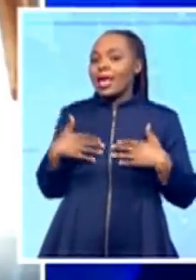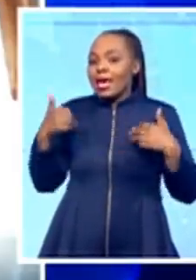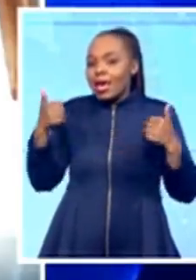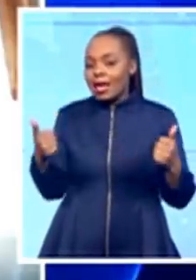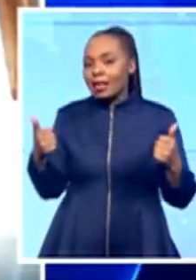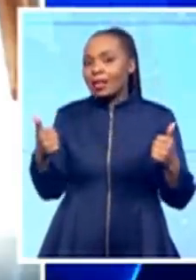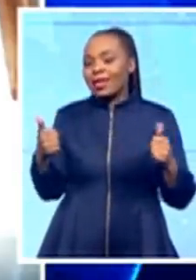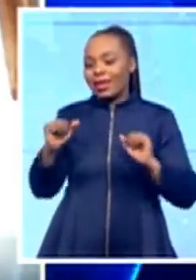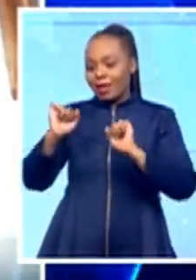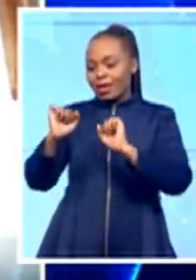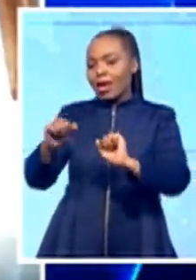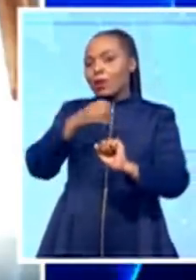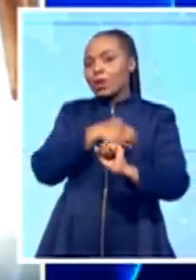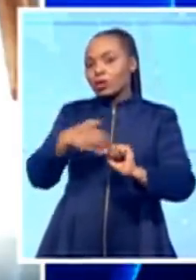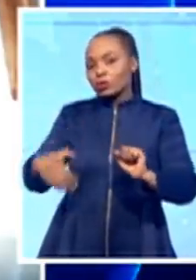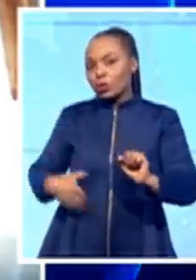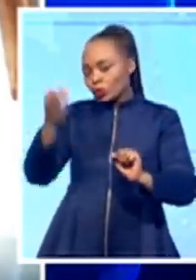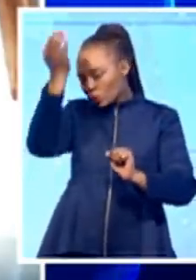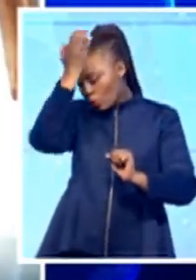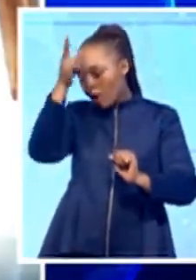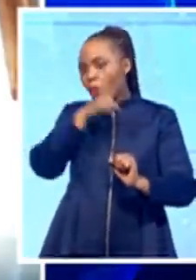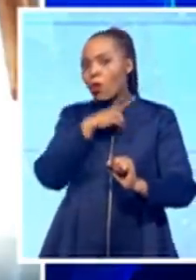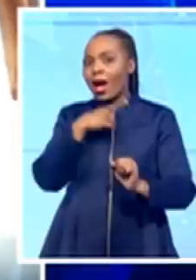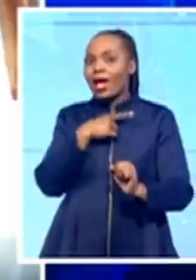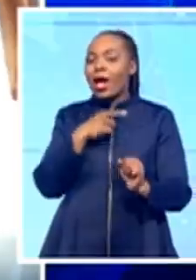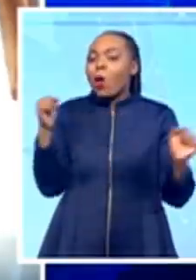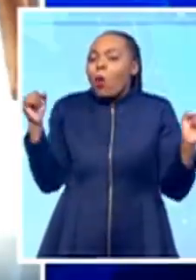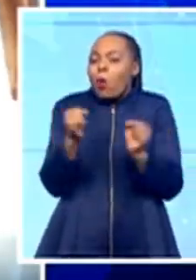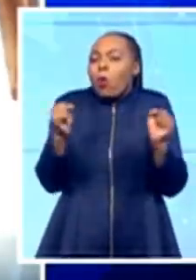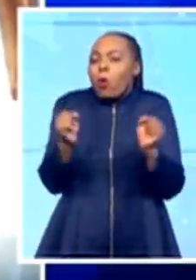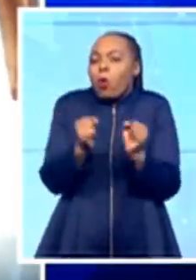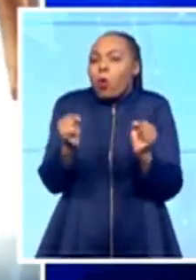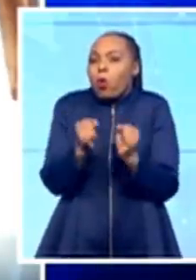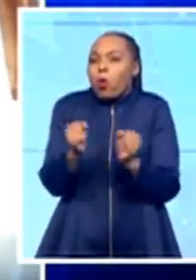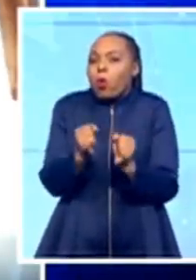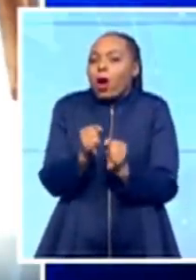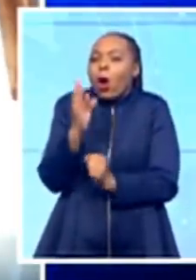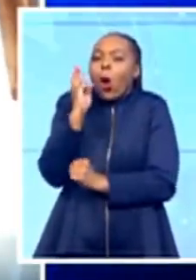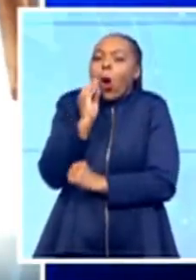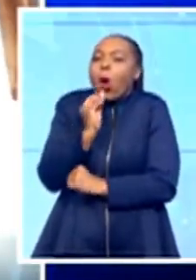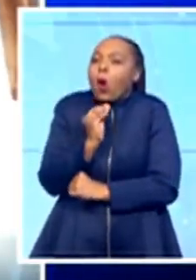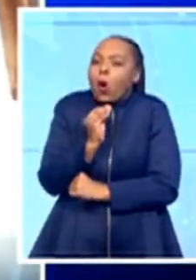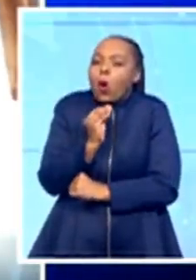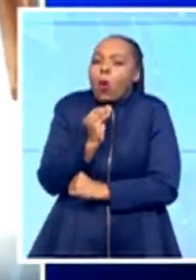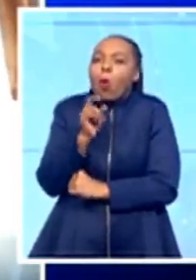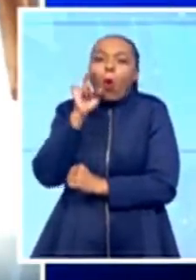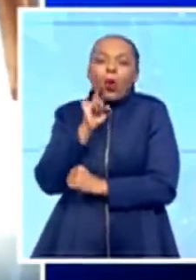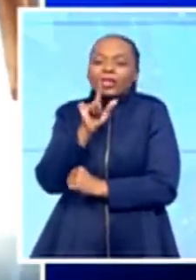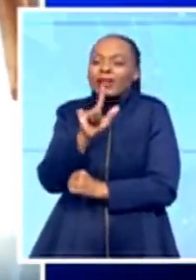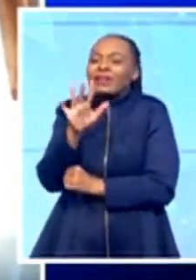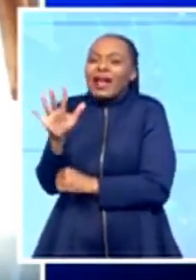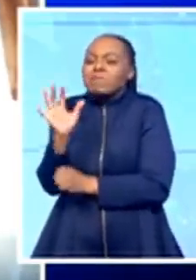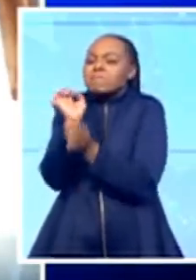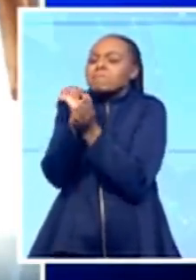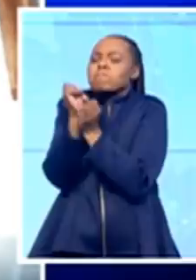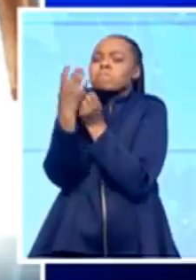weather, 79-year-old man sitting in the cold cells. What, I mean, it's an obvious answer. We are very